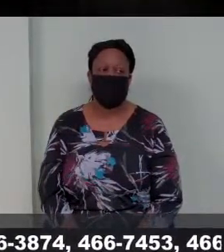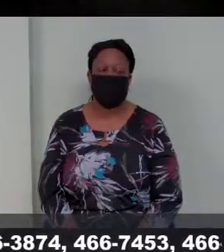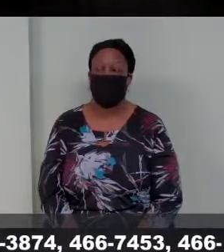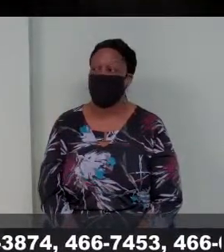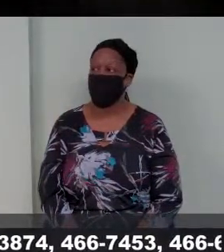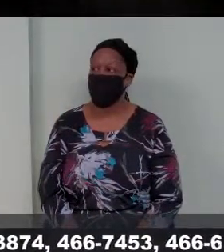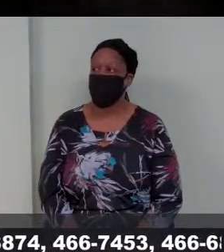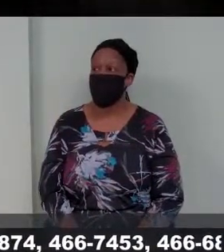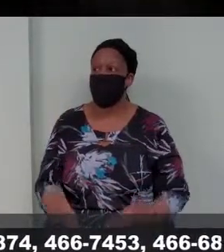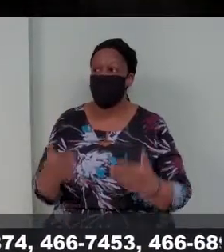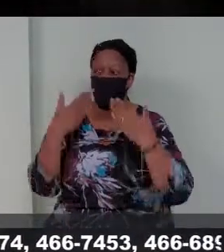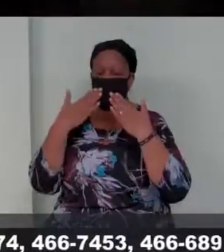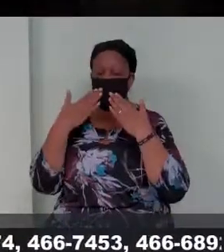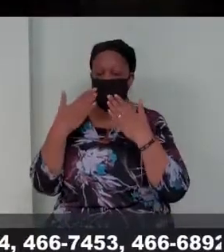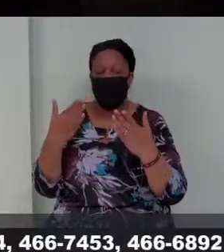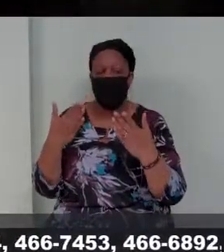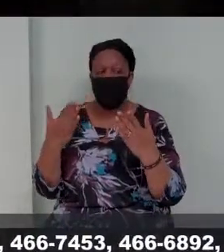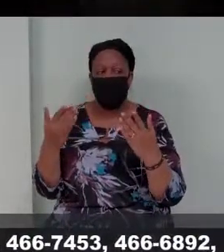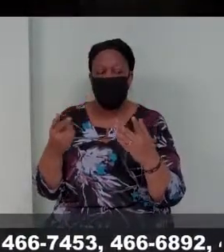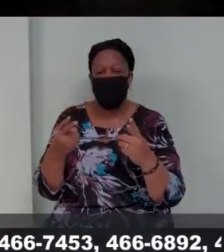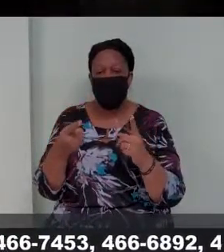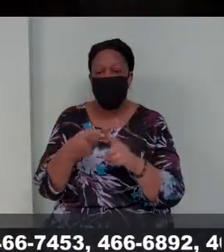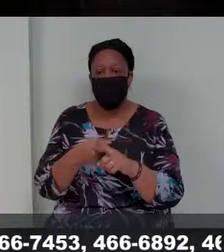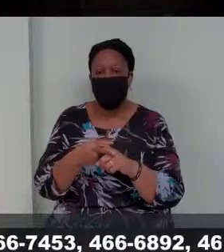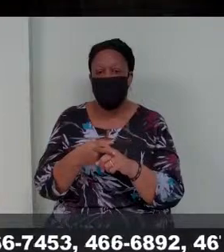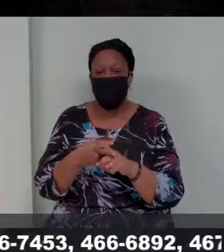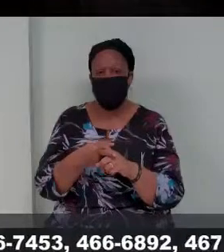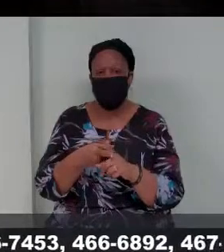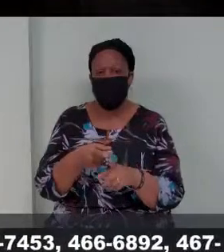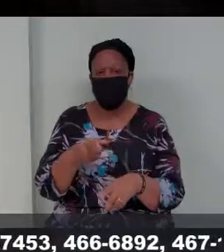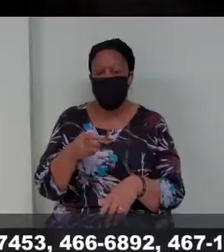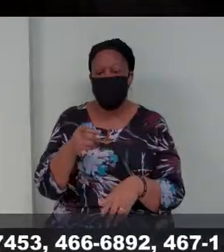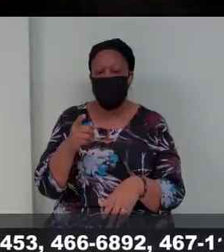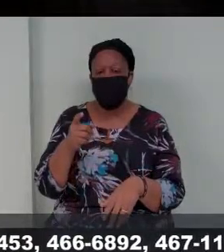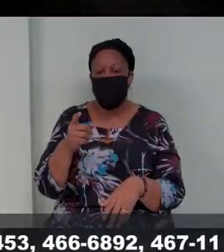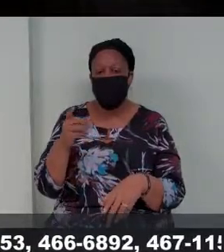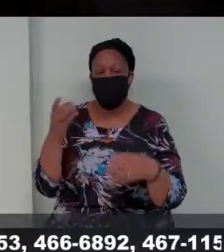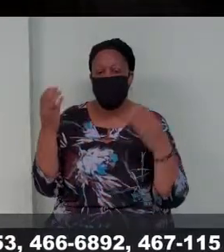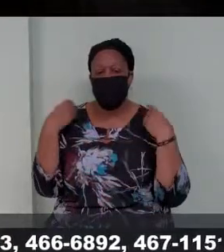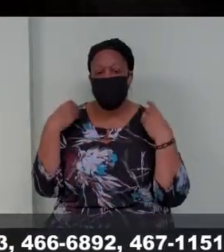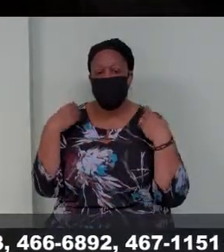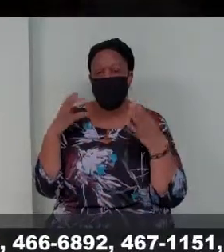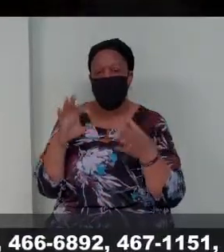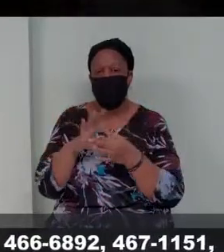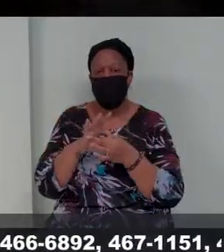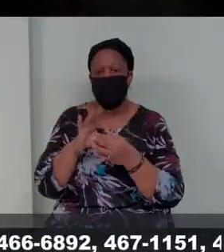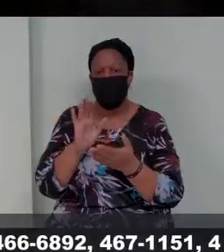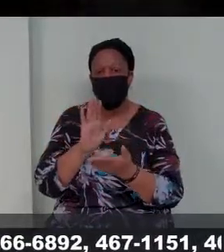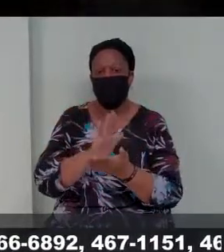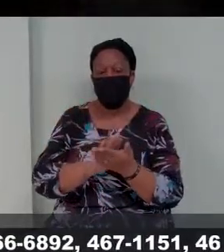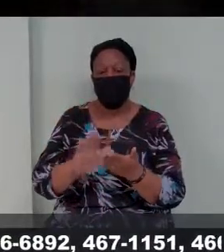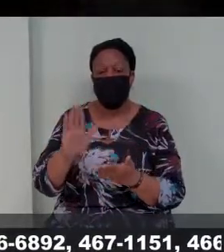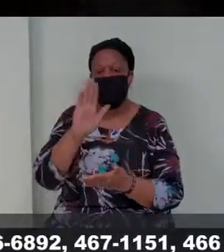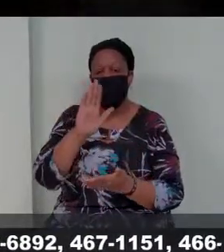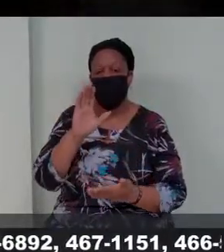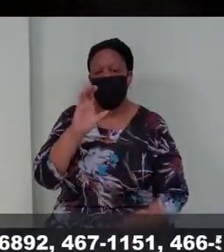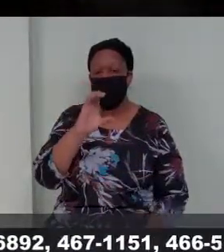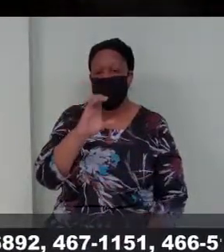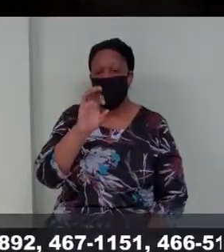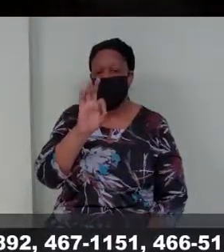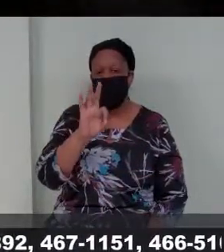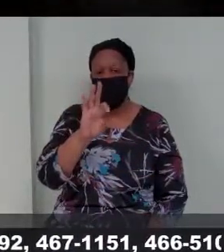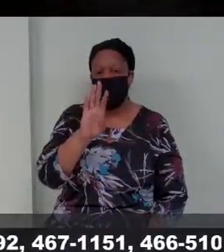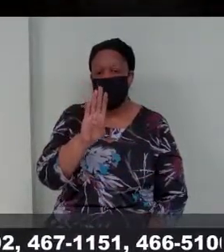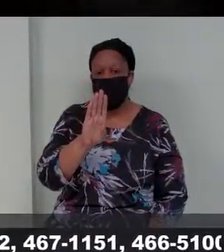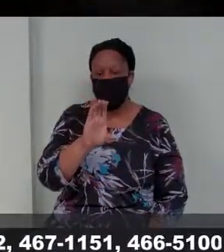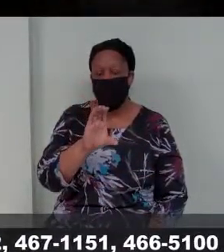I want to thank Dr. Jacqueline Austin, the president of the Clarence Fitzroy Bryant